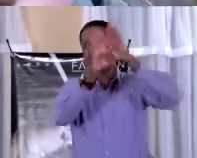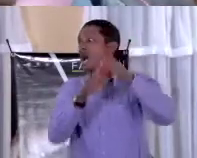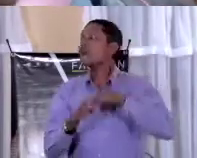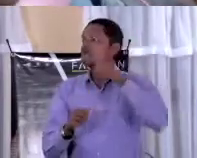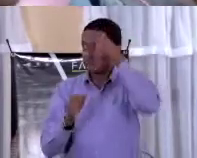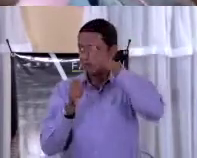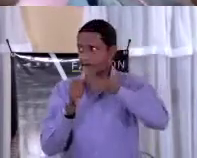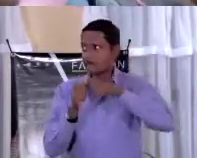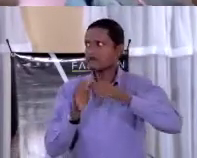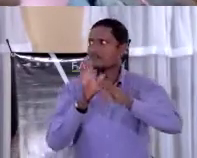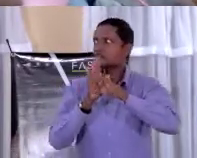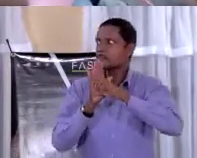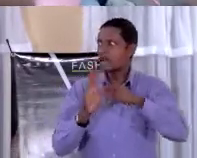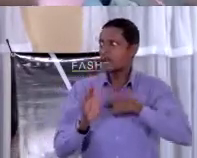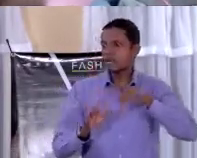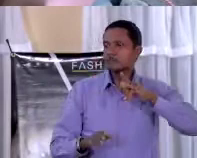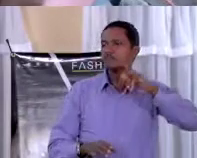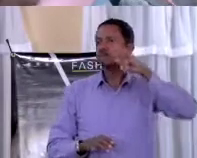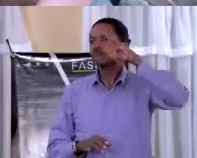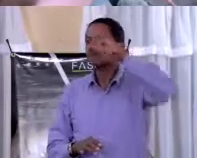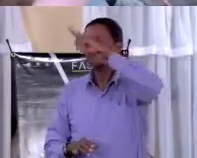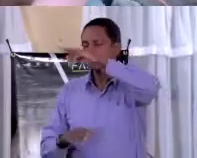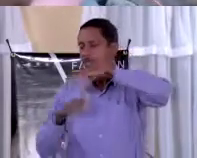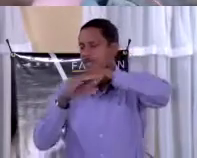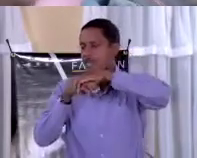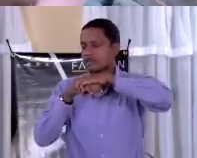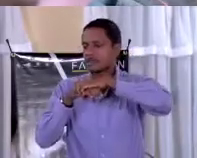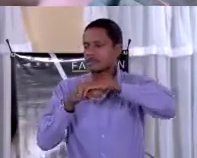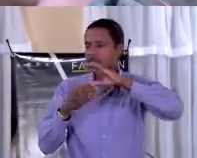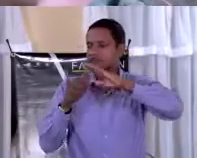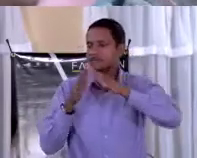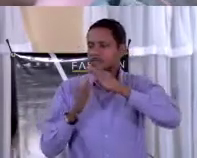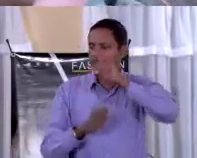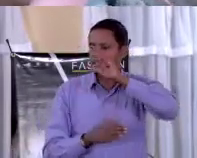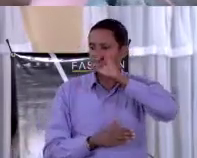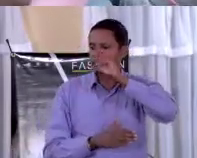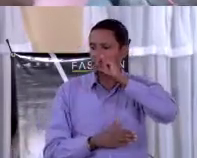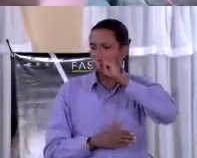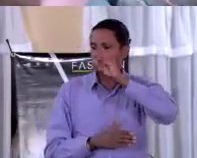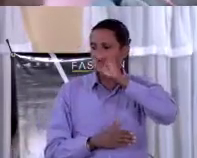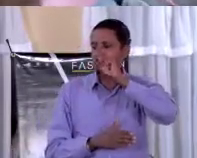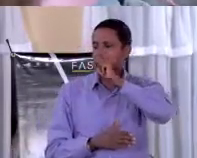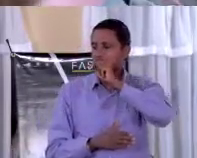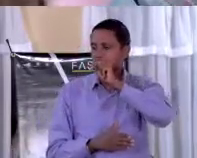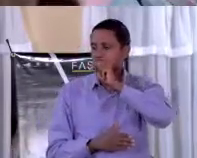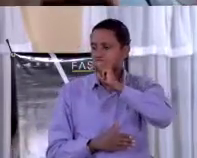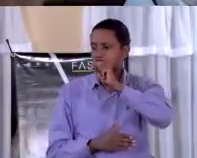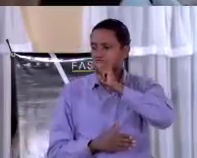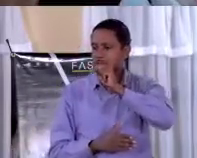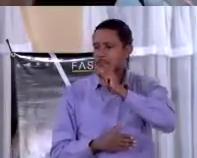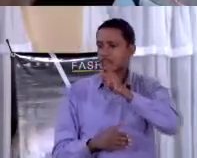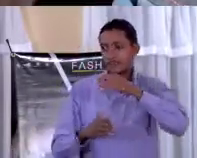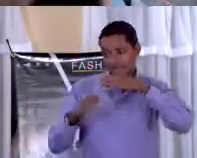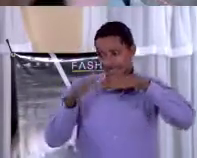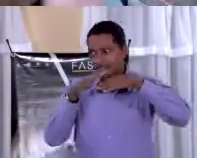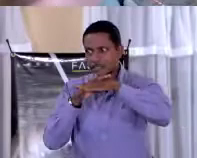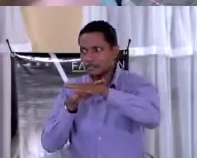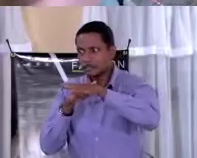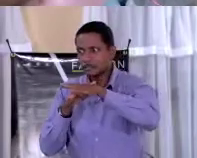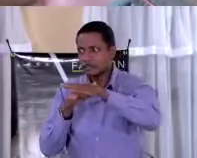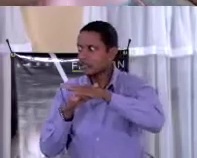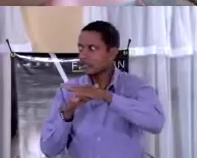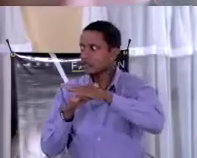they had doorstoppers there, and they're telling me I have to go back to Trinidad and apply on the internet. And so I think we probably,